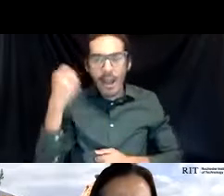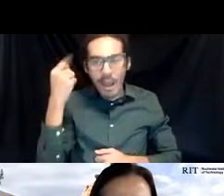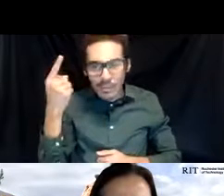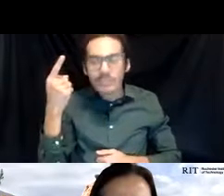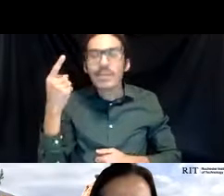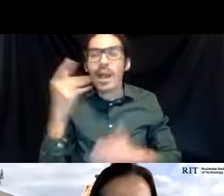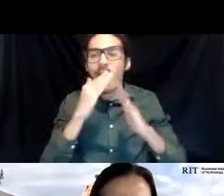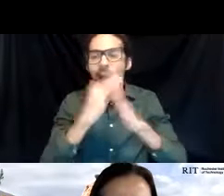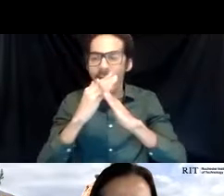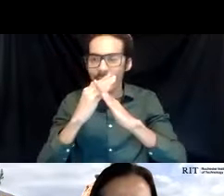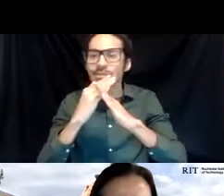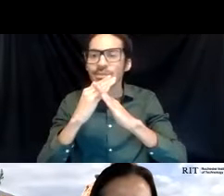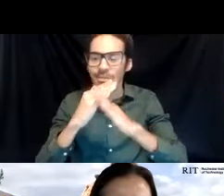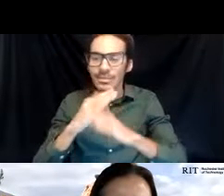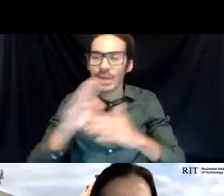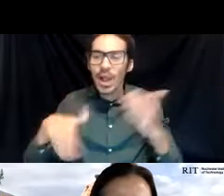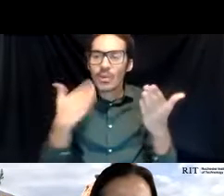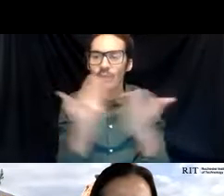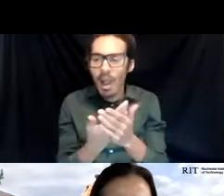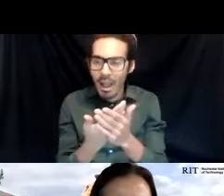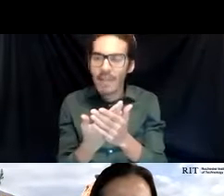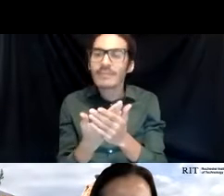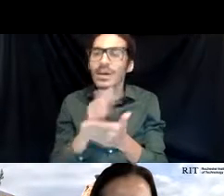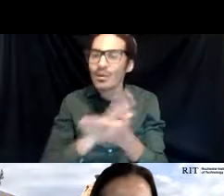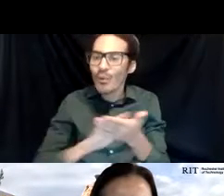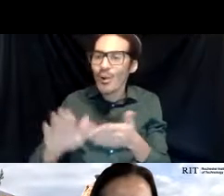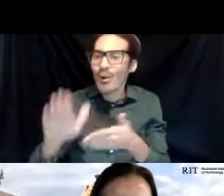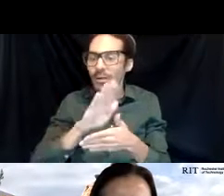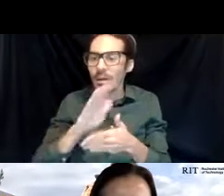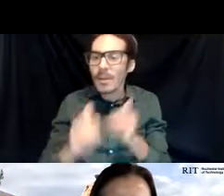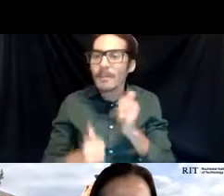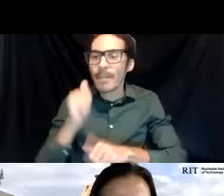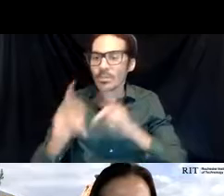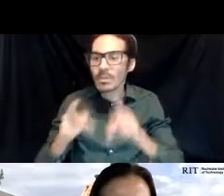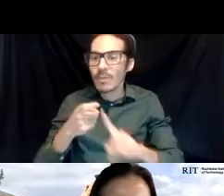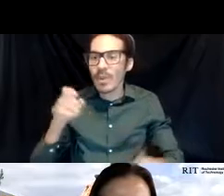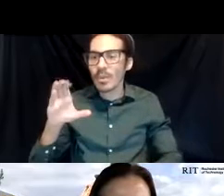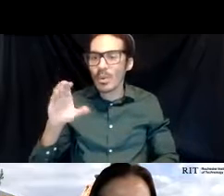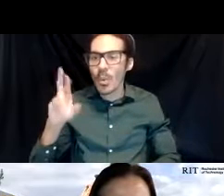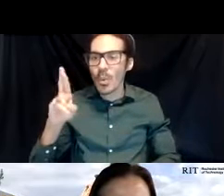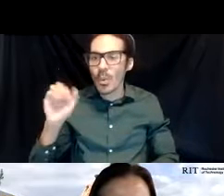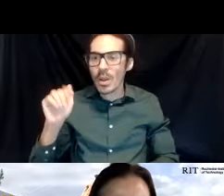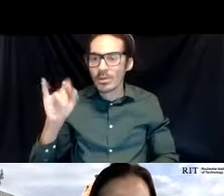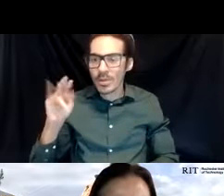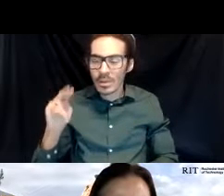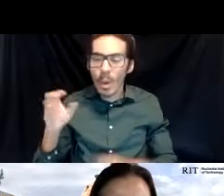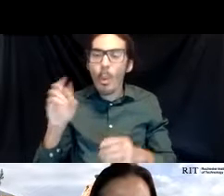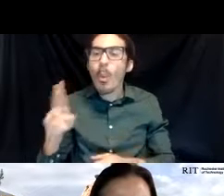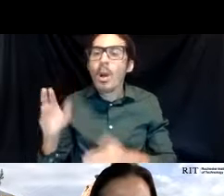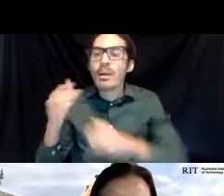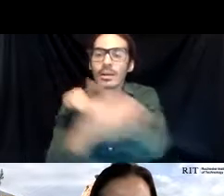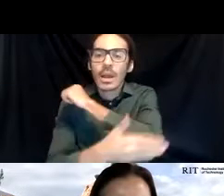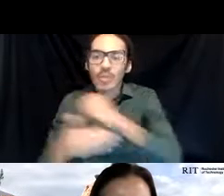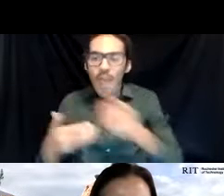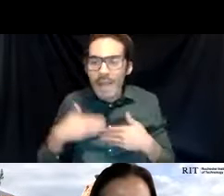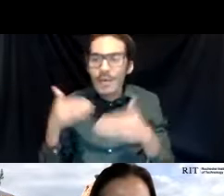a college like RIT Croatia, where the majority of students are from Croatia, or a country where we share similar languages, that you